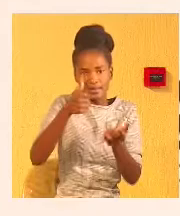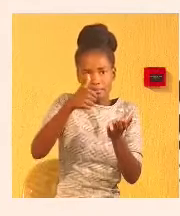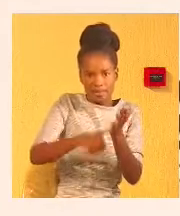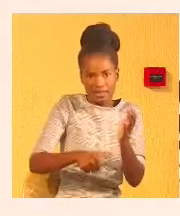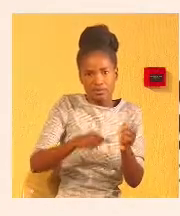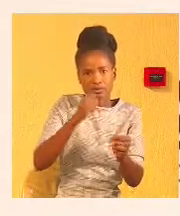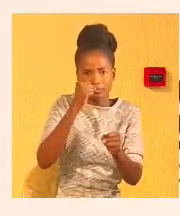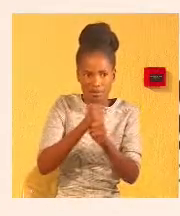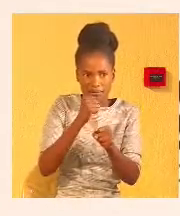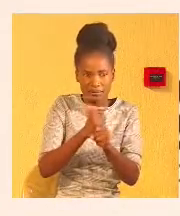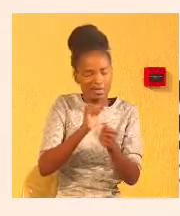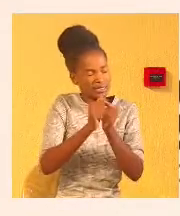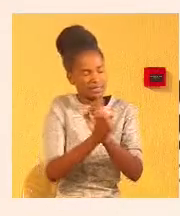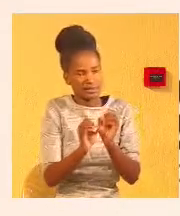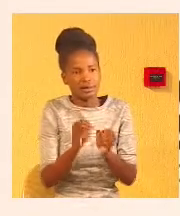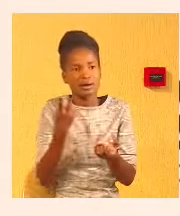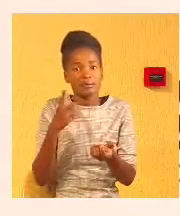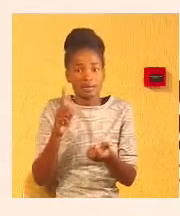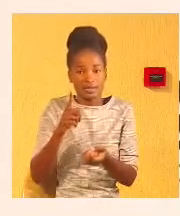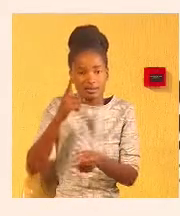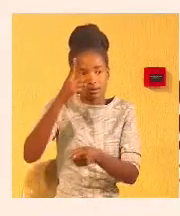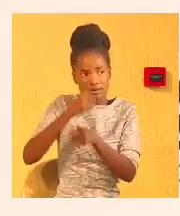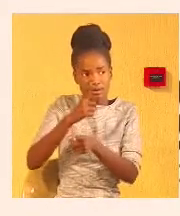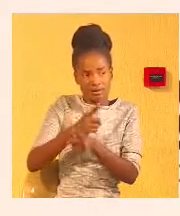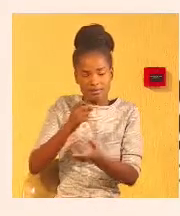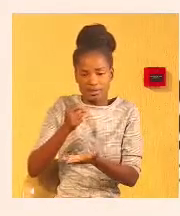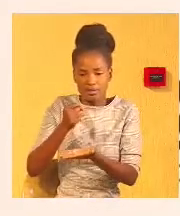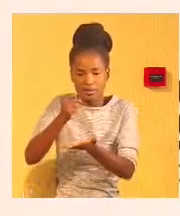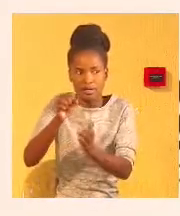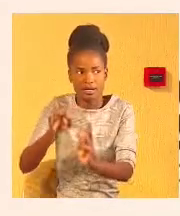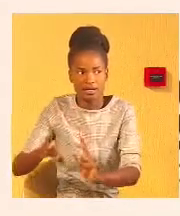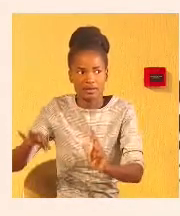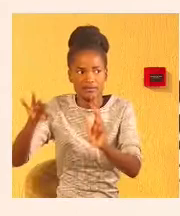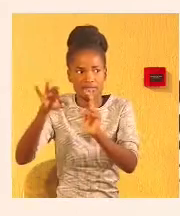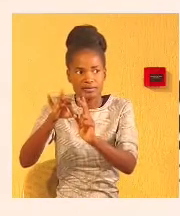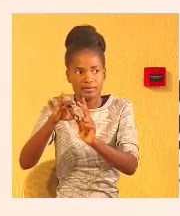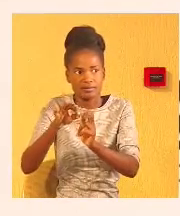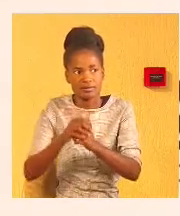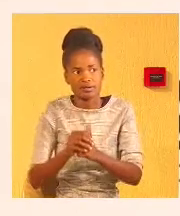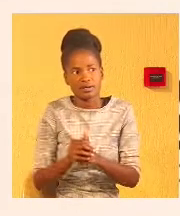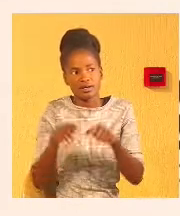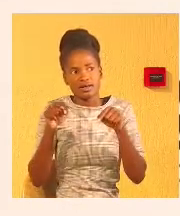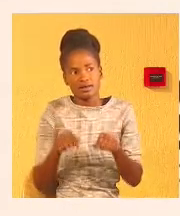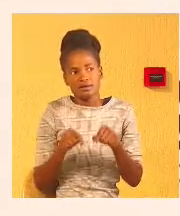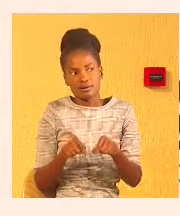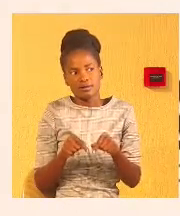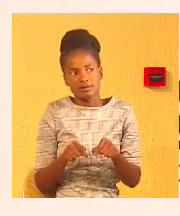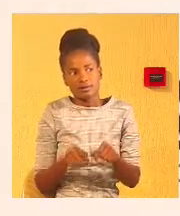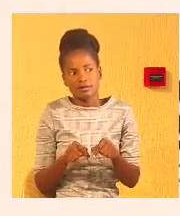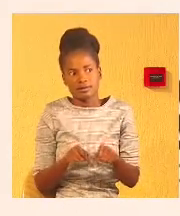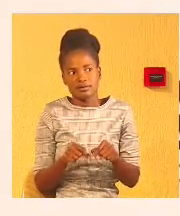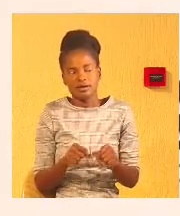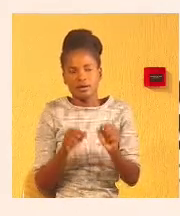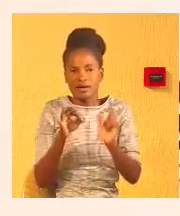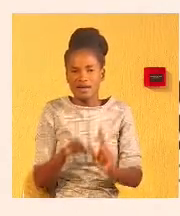but they are still giving subsidies to farmers to reduce production because they have produced so